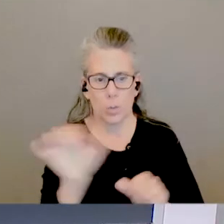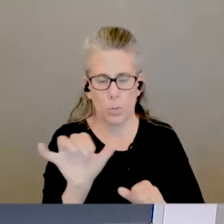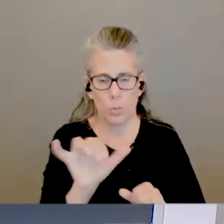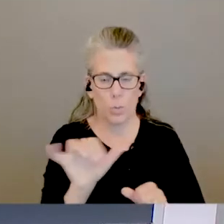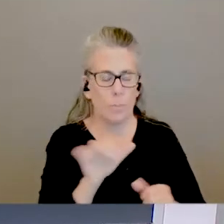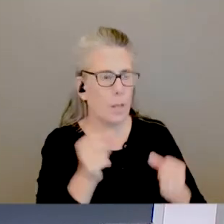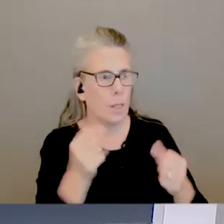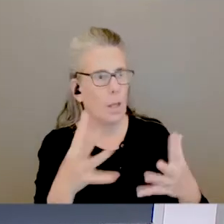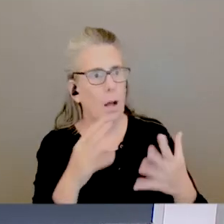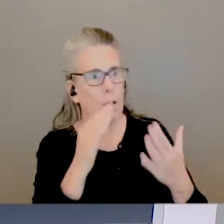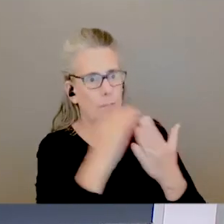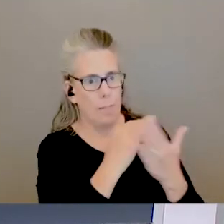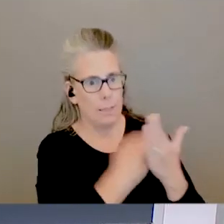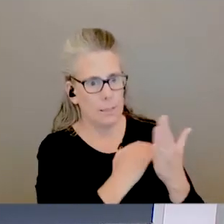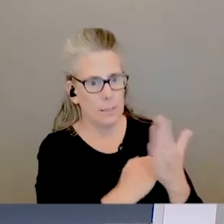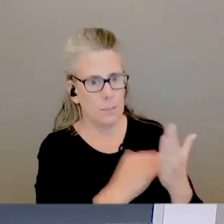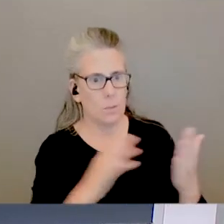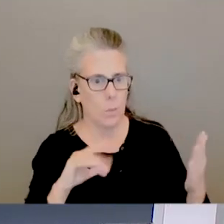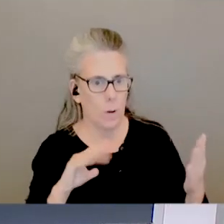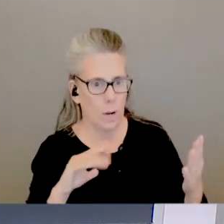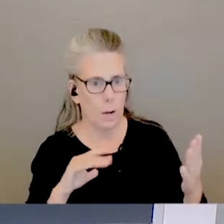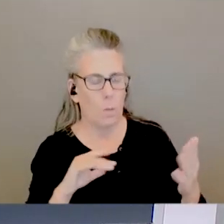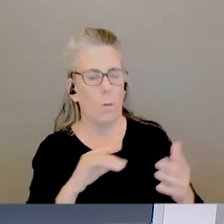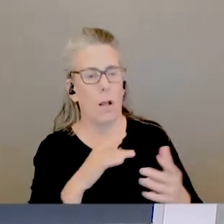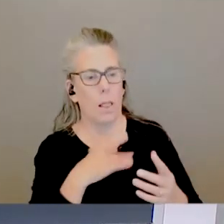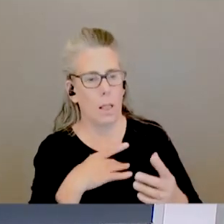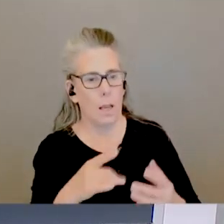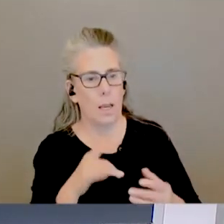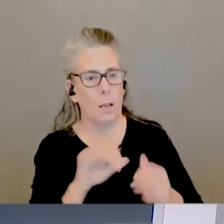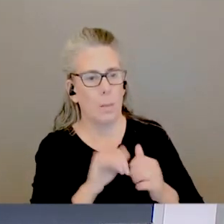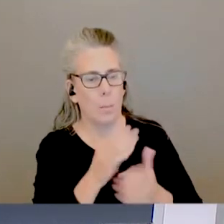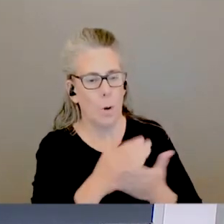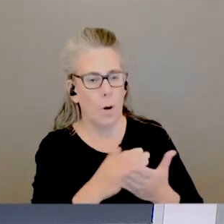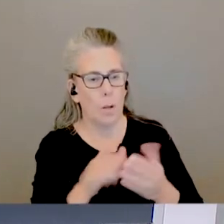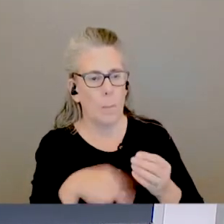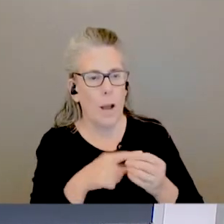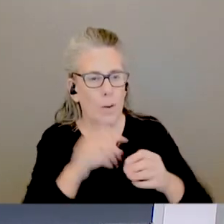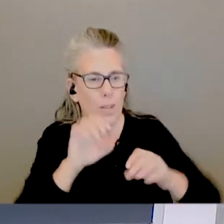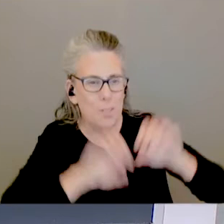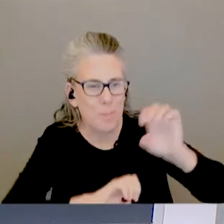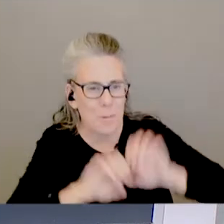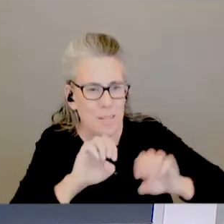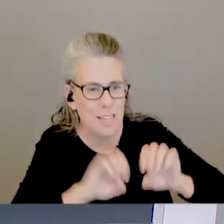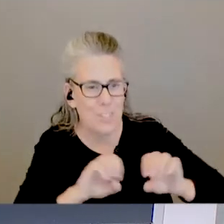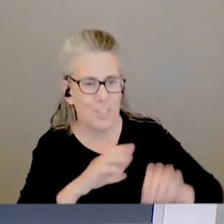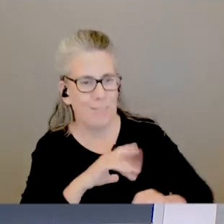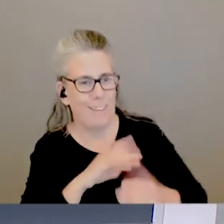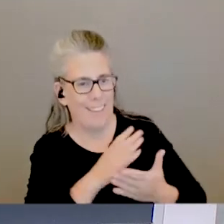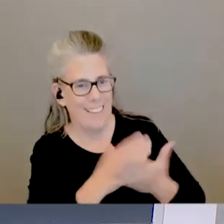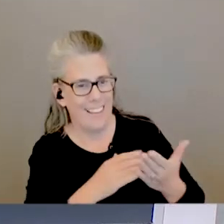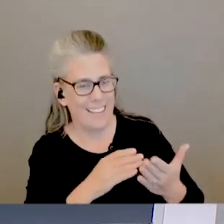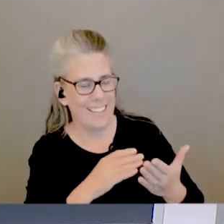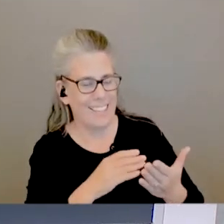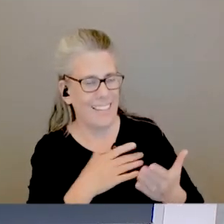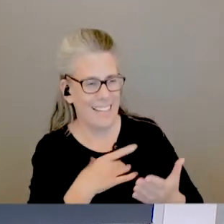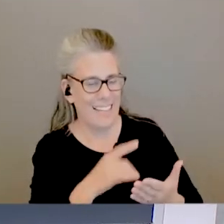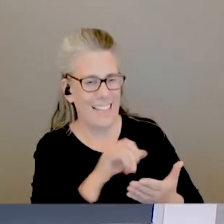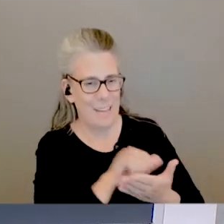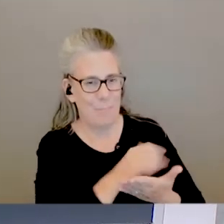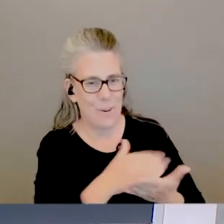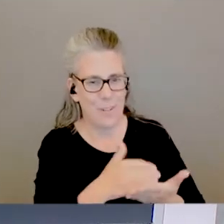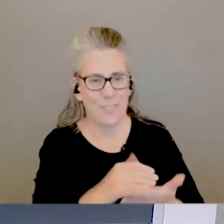the point about the necessity for experimentation. As you look forward to maybe the next couple years